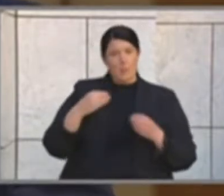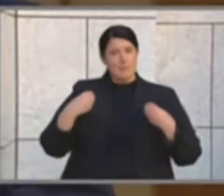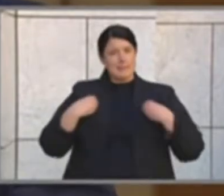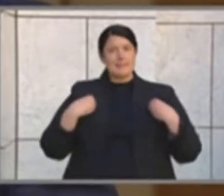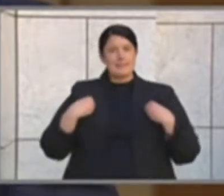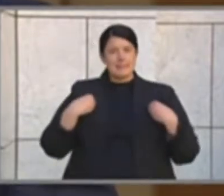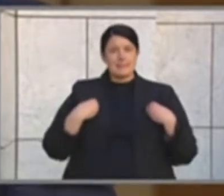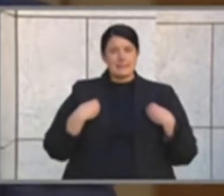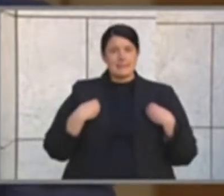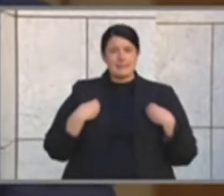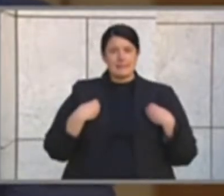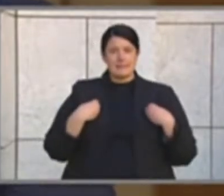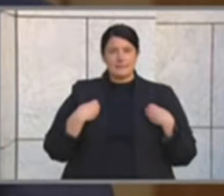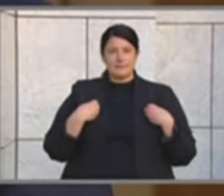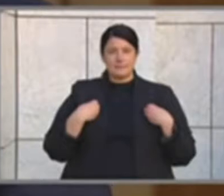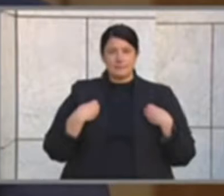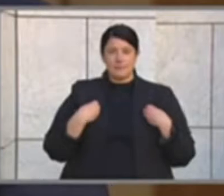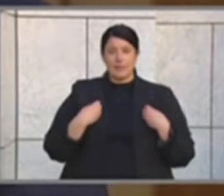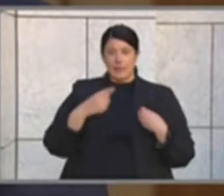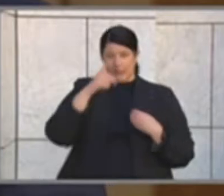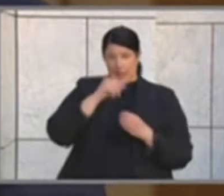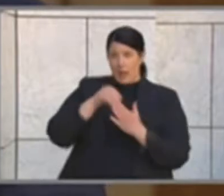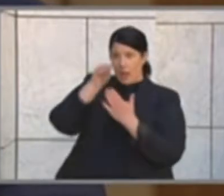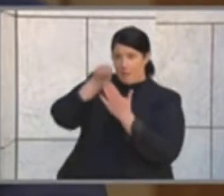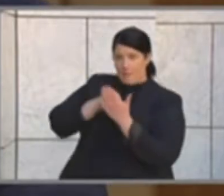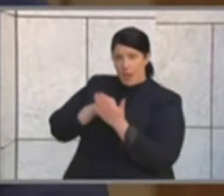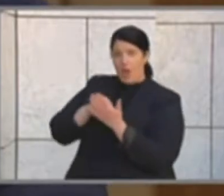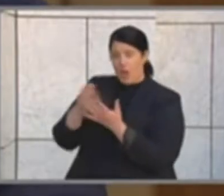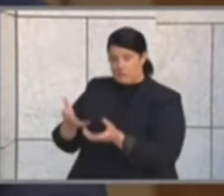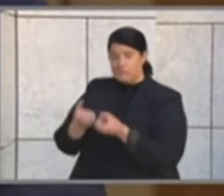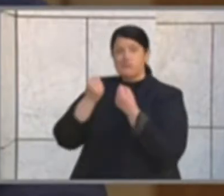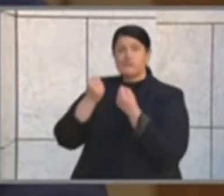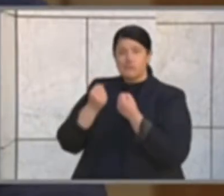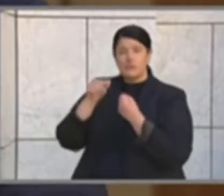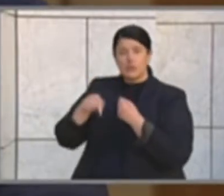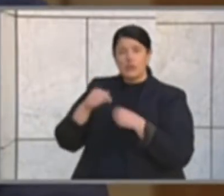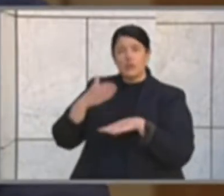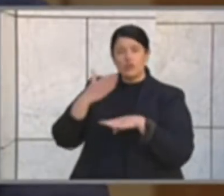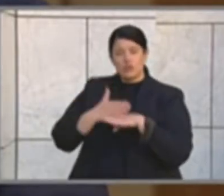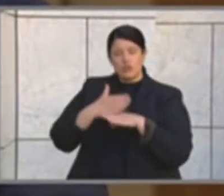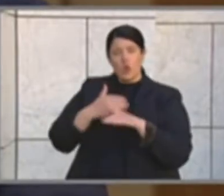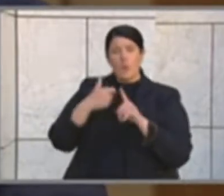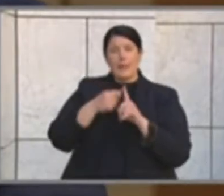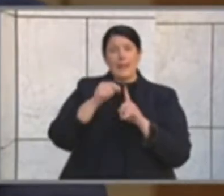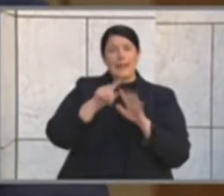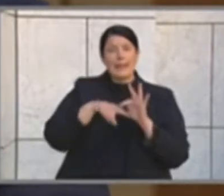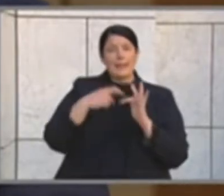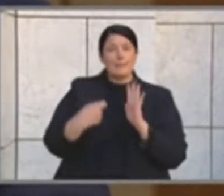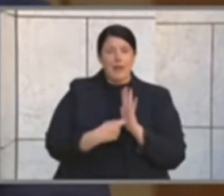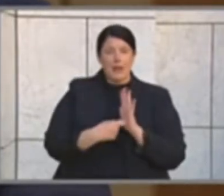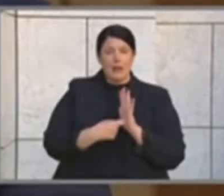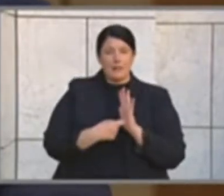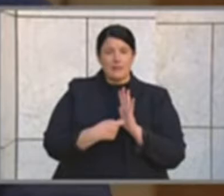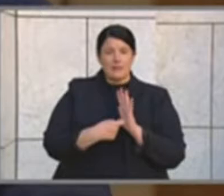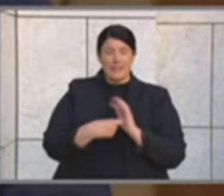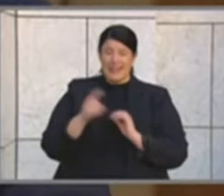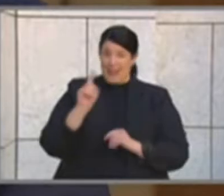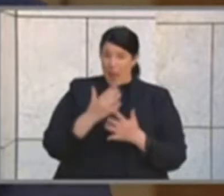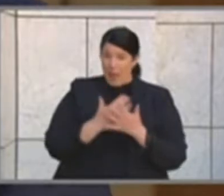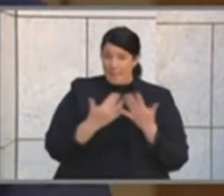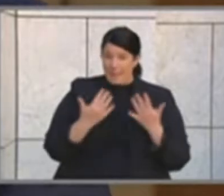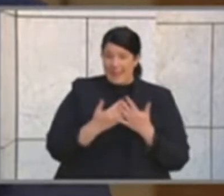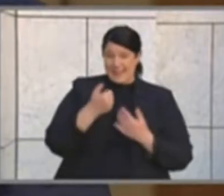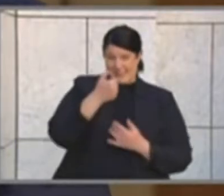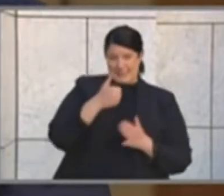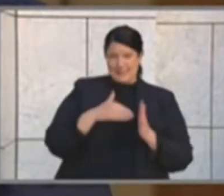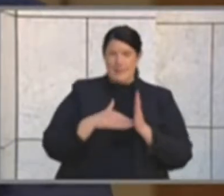employees covered by those businesses that are formally enrolled in the JobKeeper program now exceeds